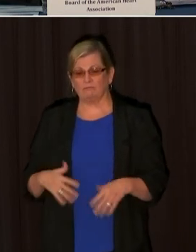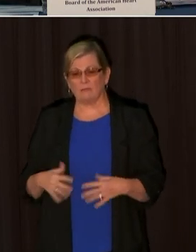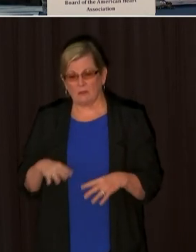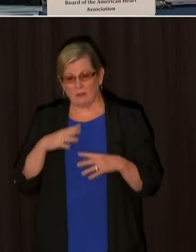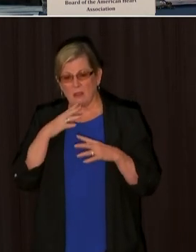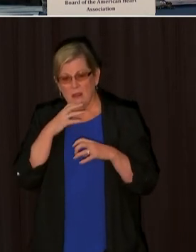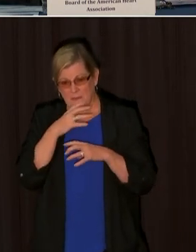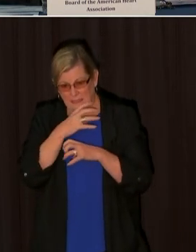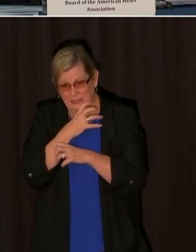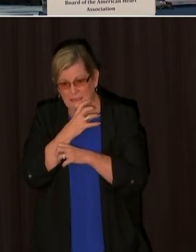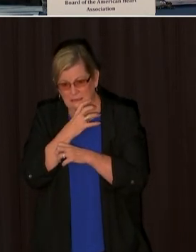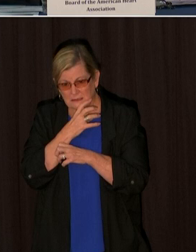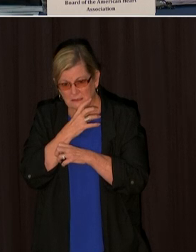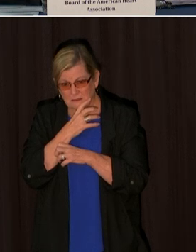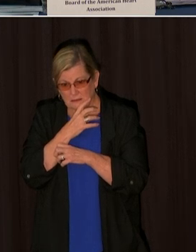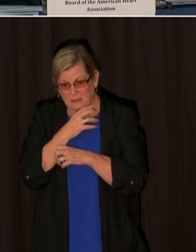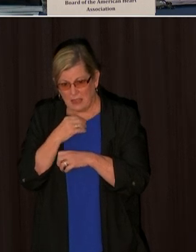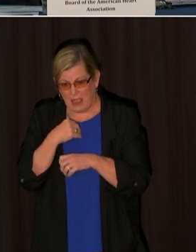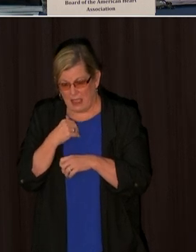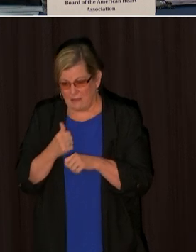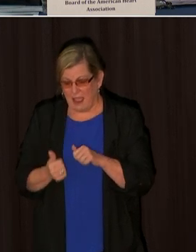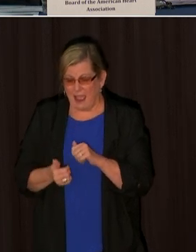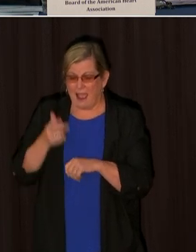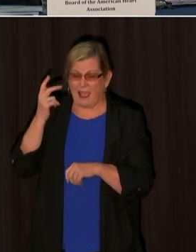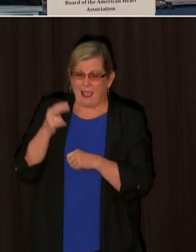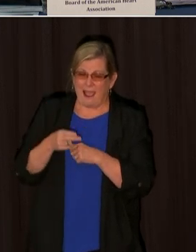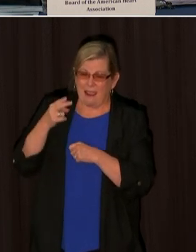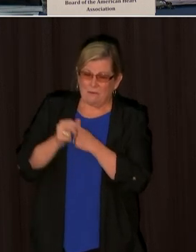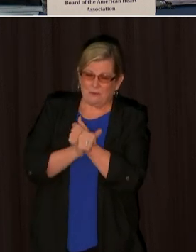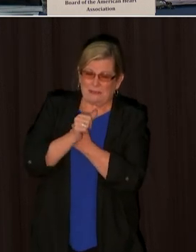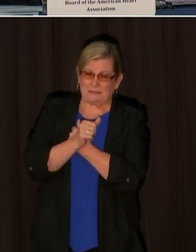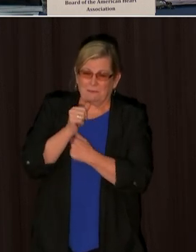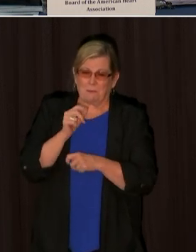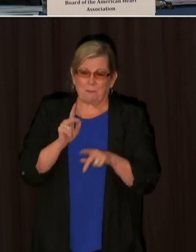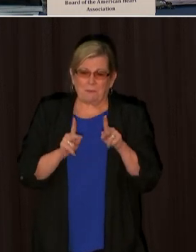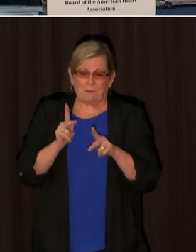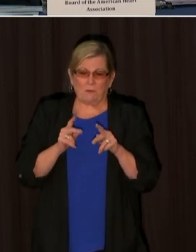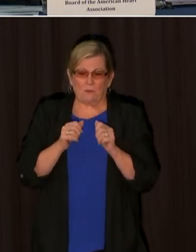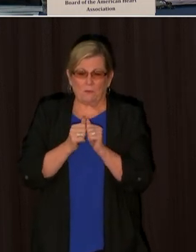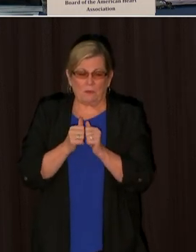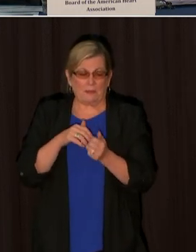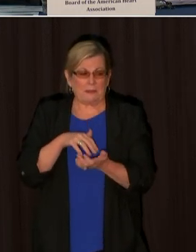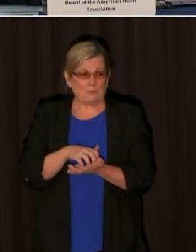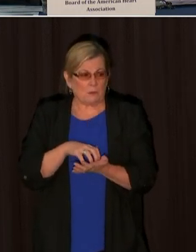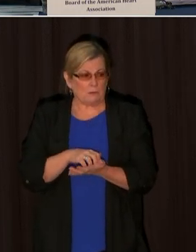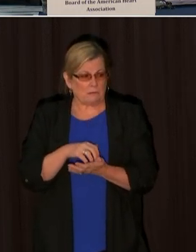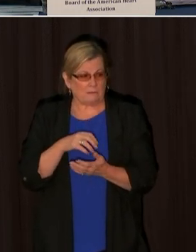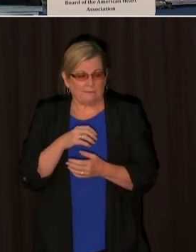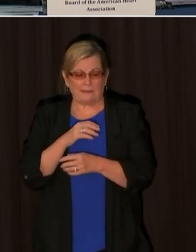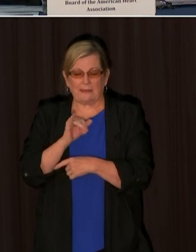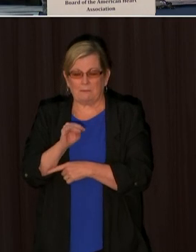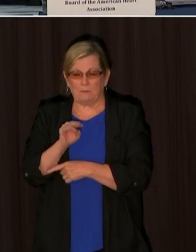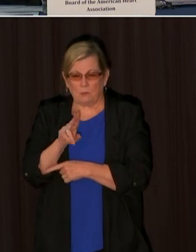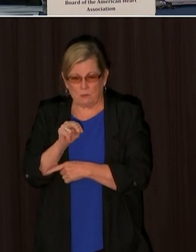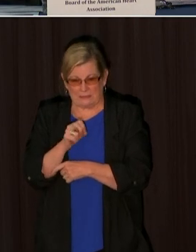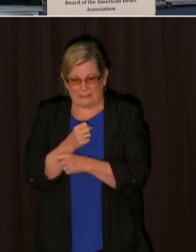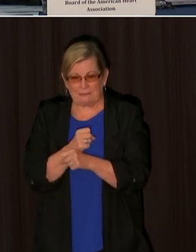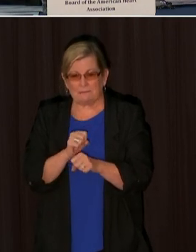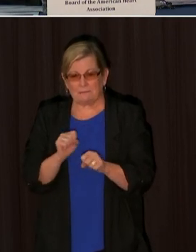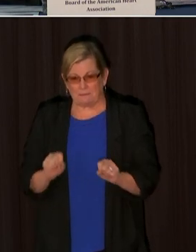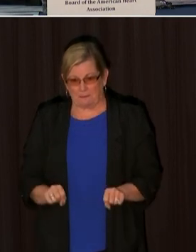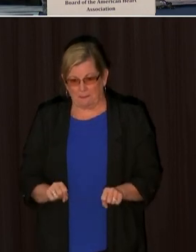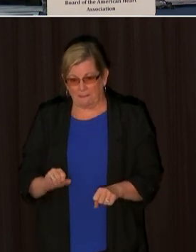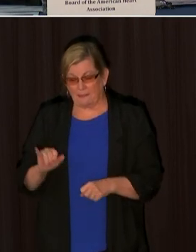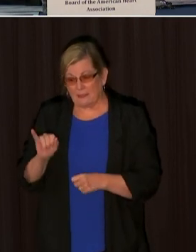that have higher risk are those with immunosuppression or immunocompromised states, say HIV. People